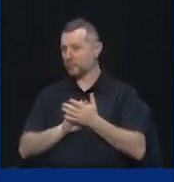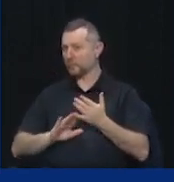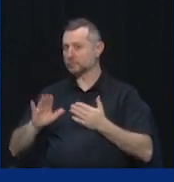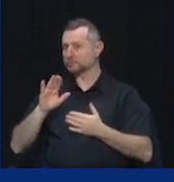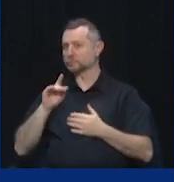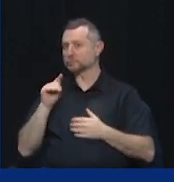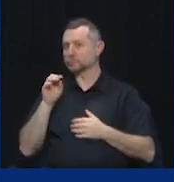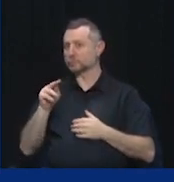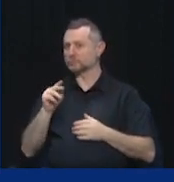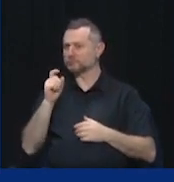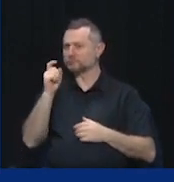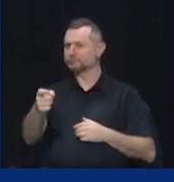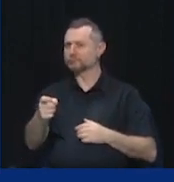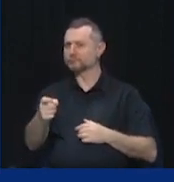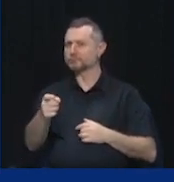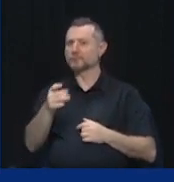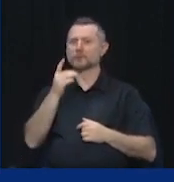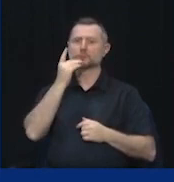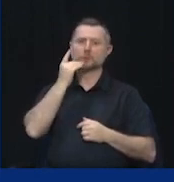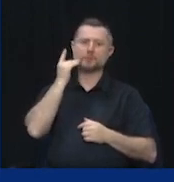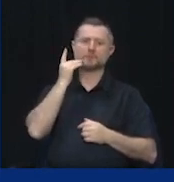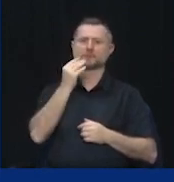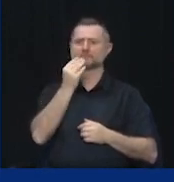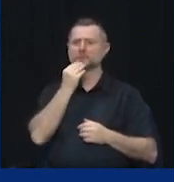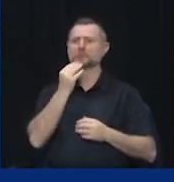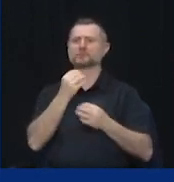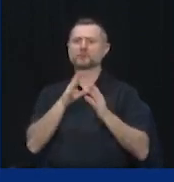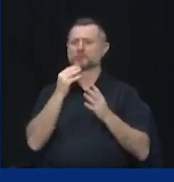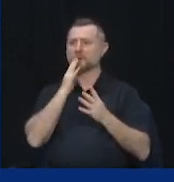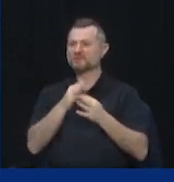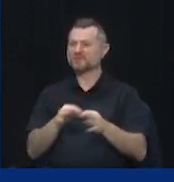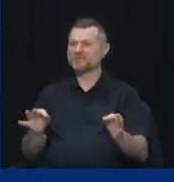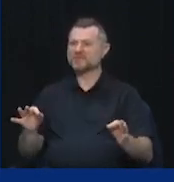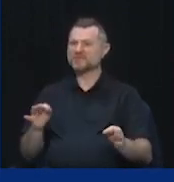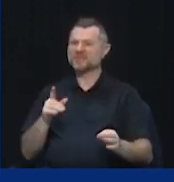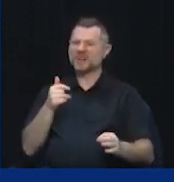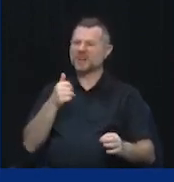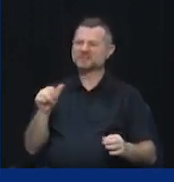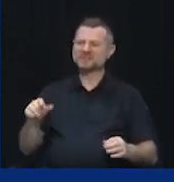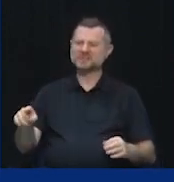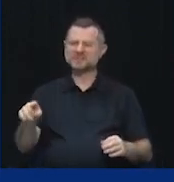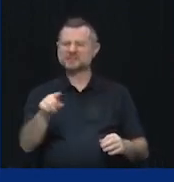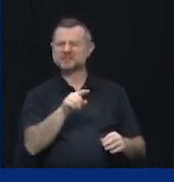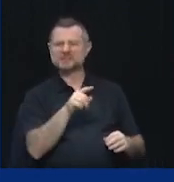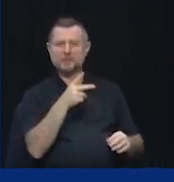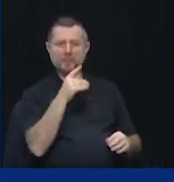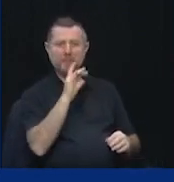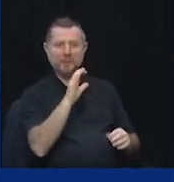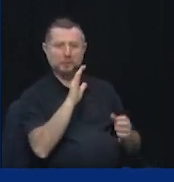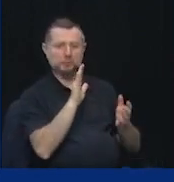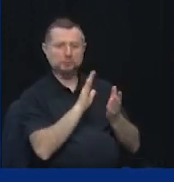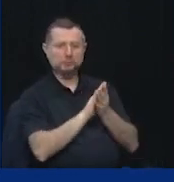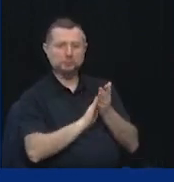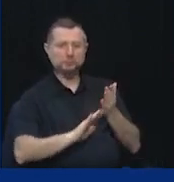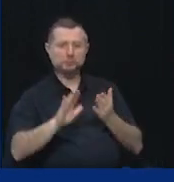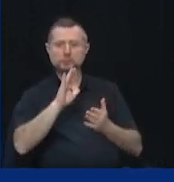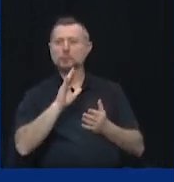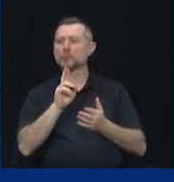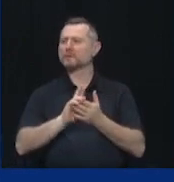board scholarships to any public college or university